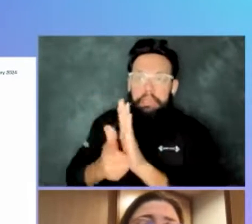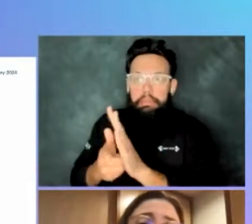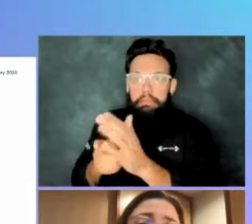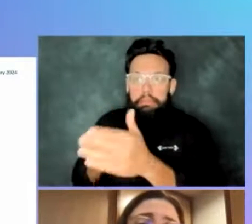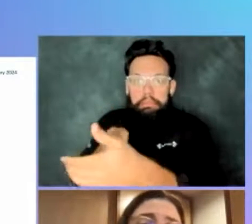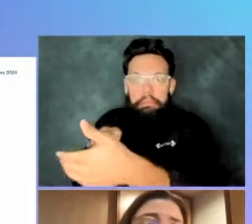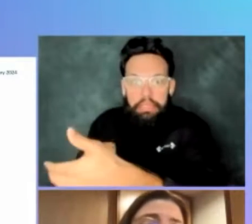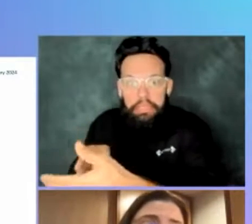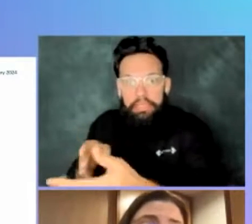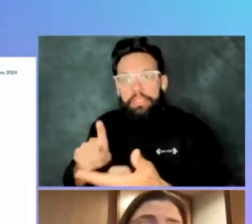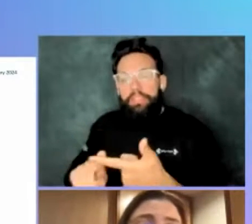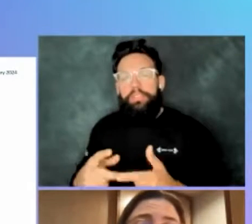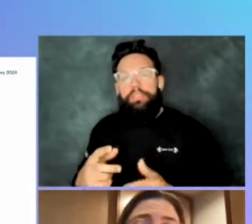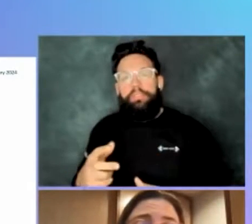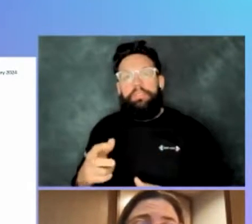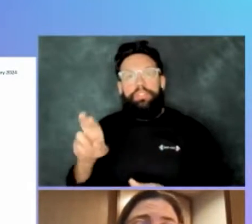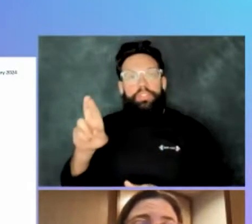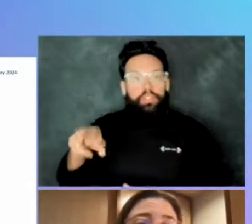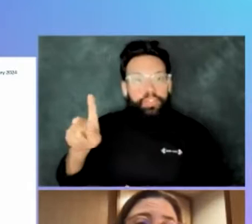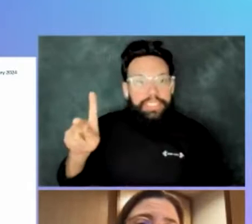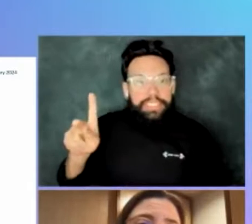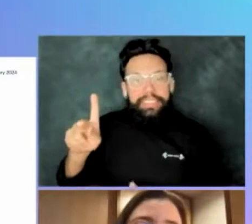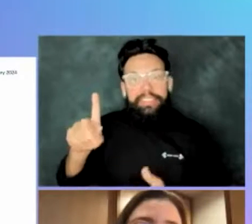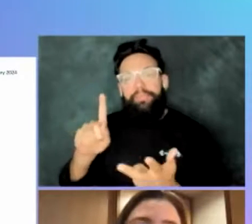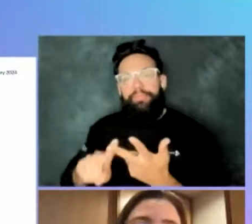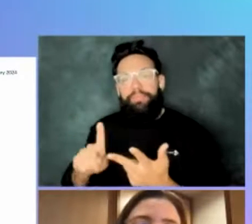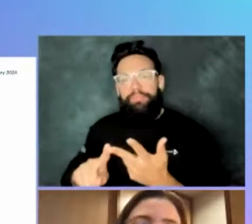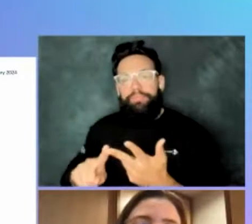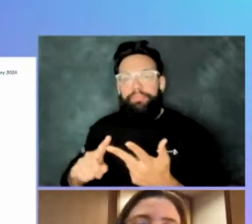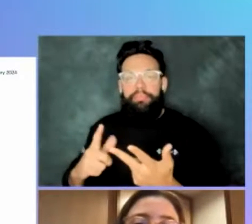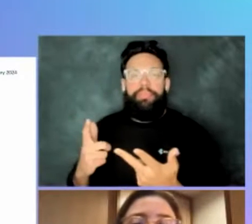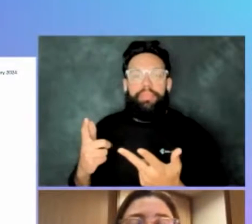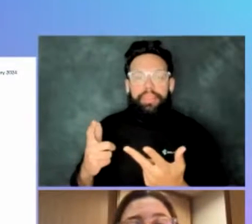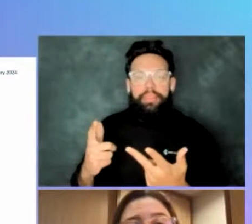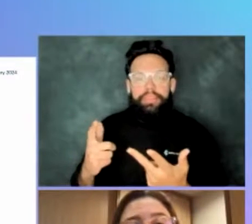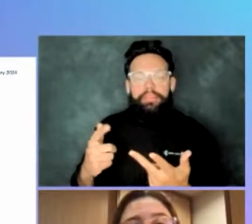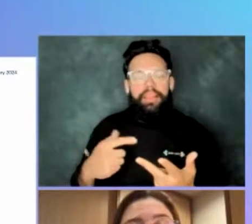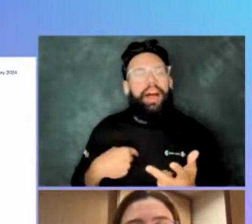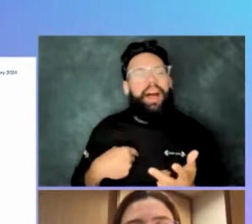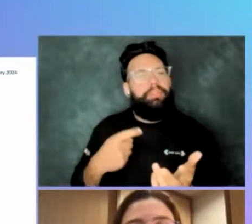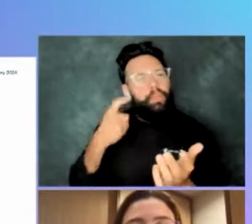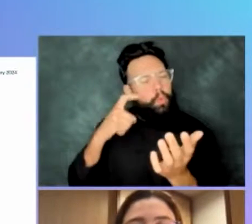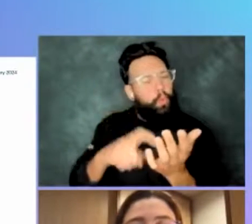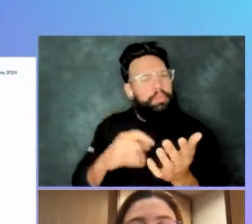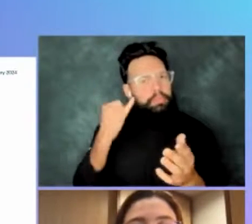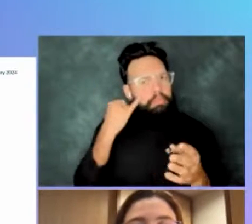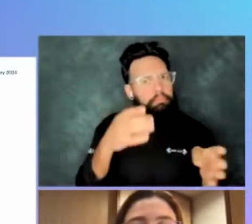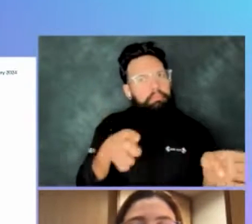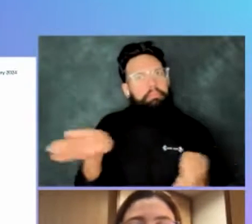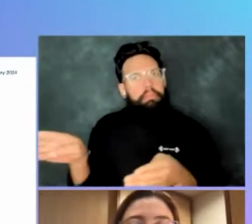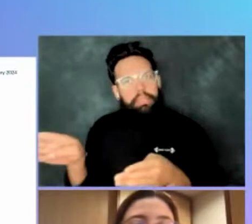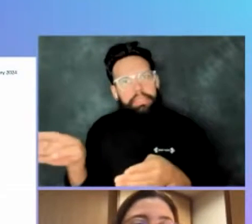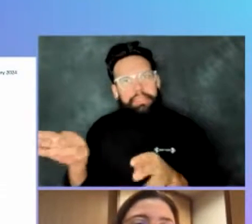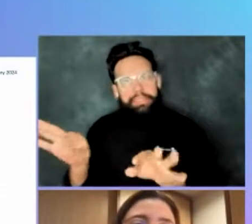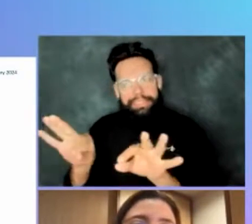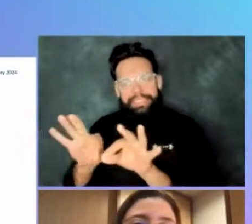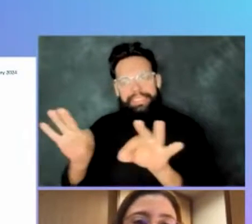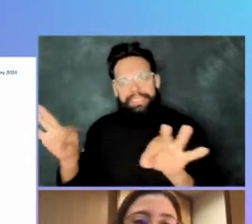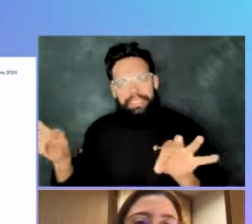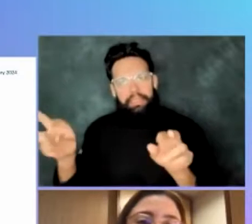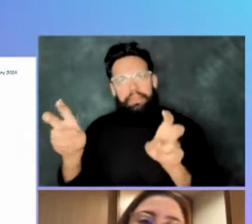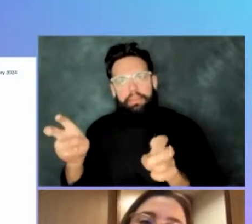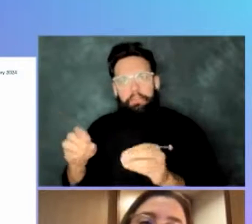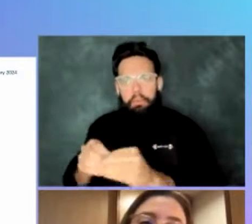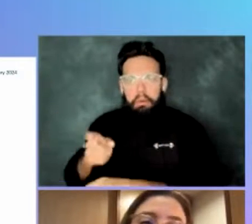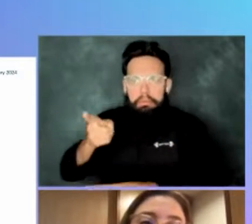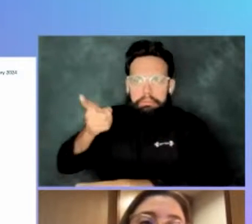I actually learned the hard way about the perils of using the stick too much. When I first started working in accessibility, because the